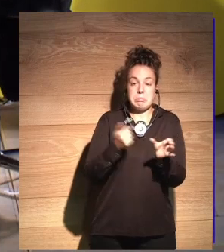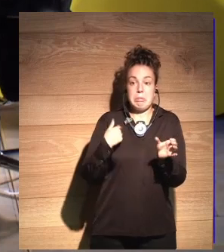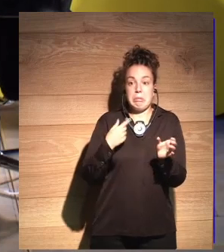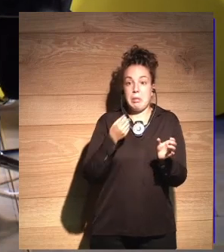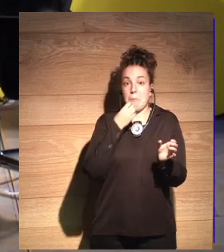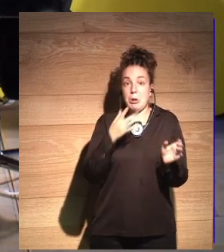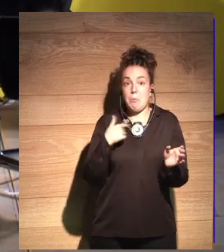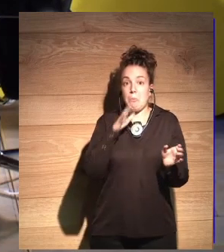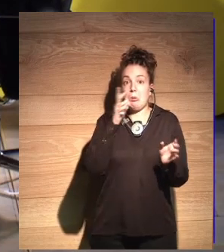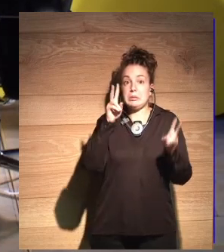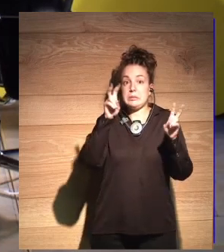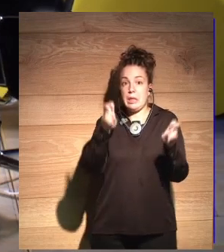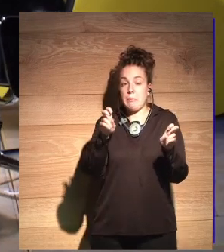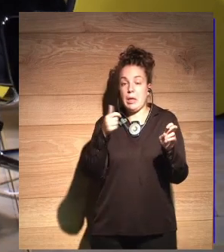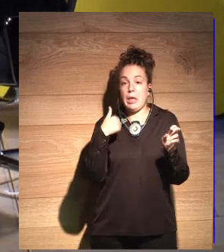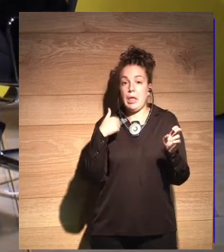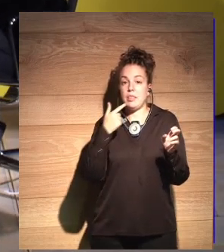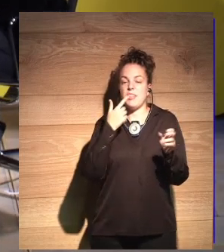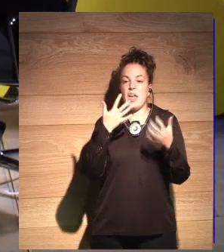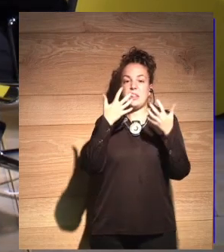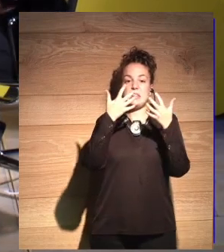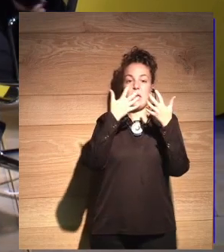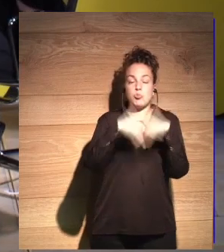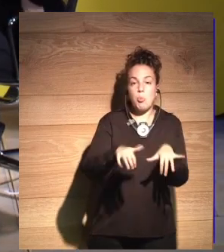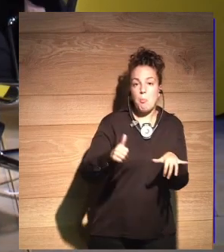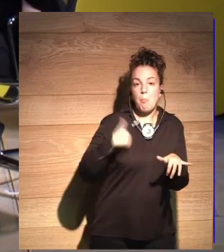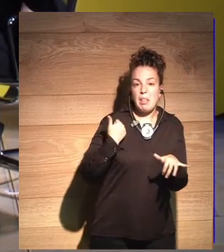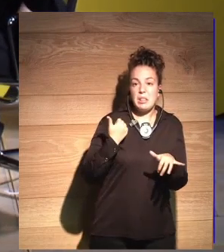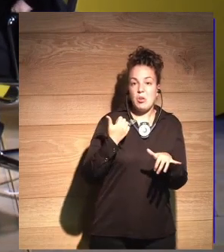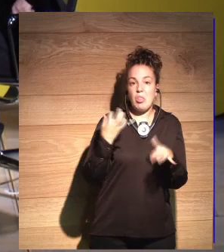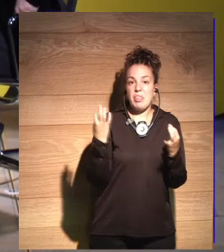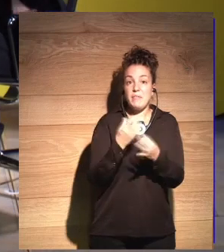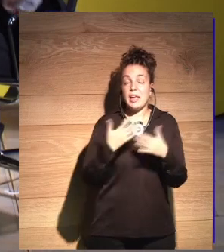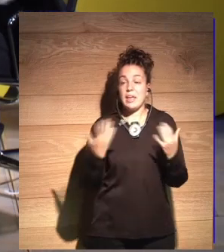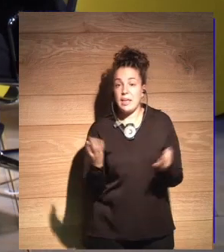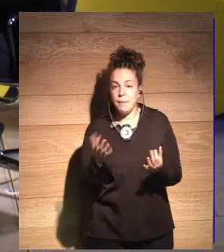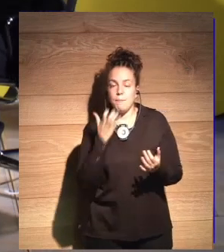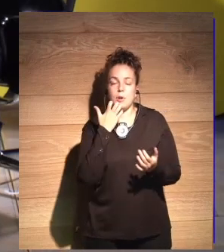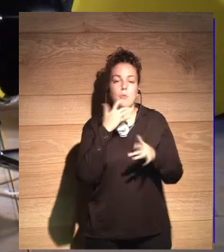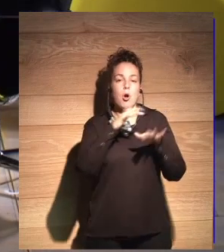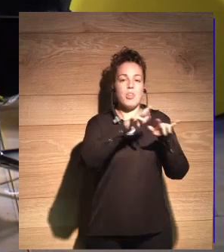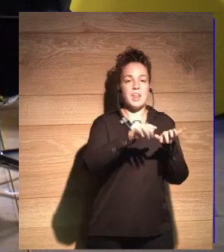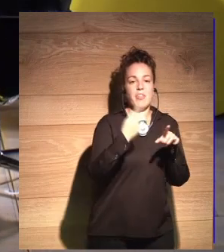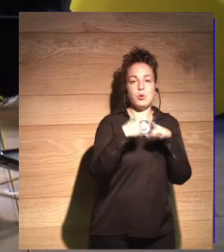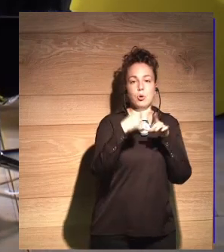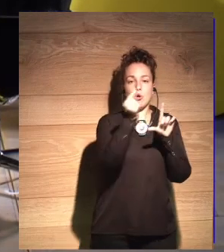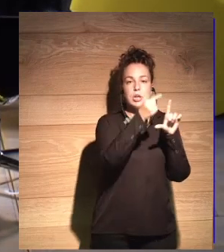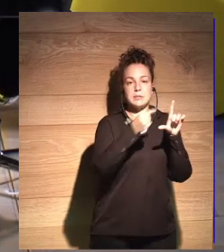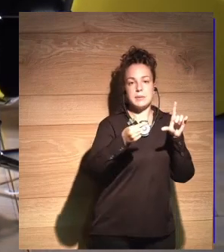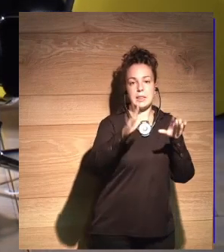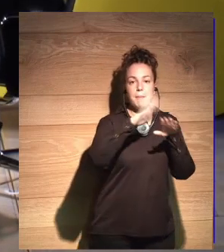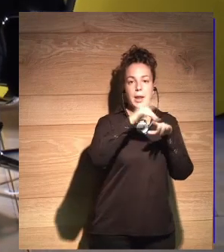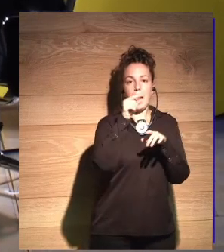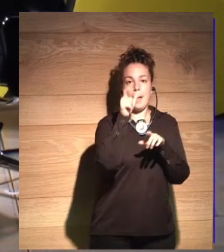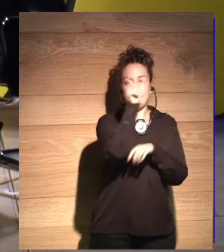automated. And so we had computers that were drawing things for people, and then you'd go into the exhibit, all these things that a